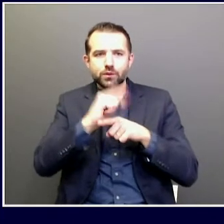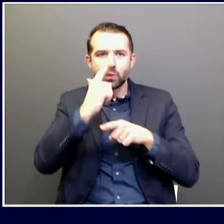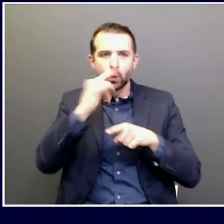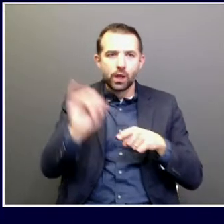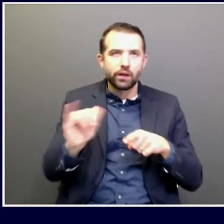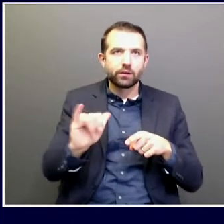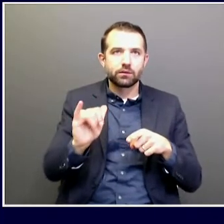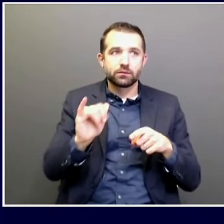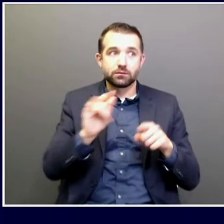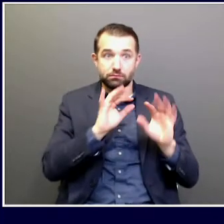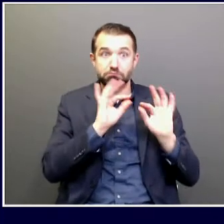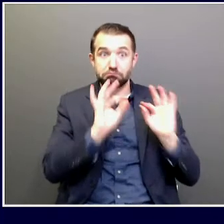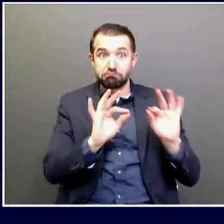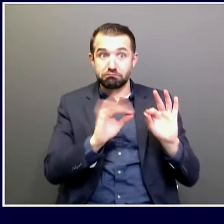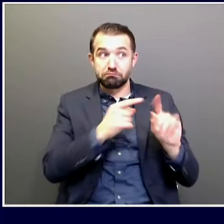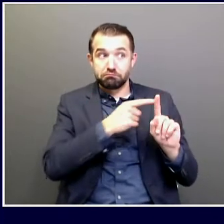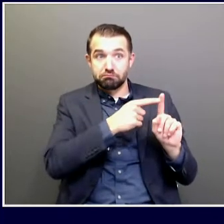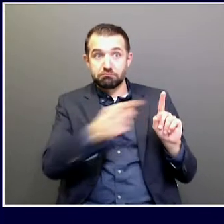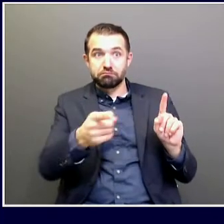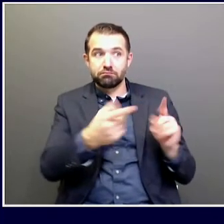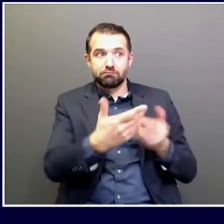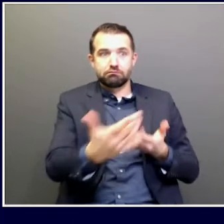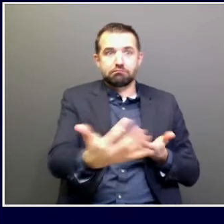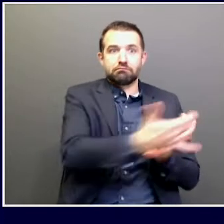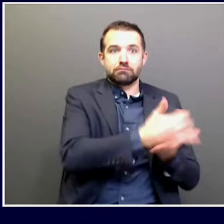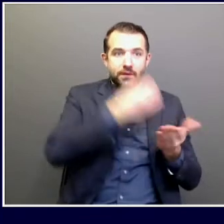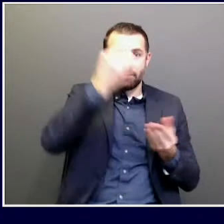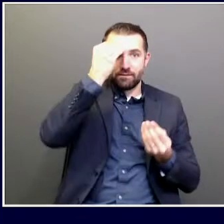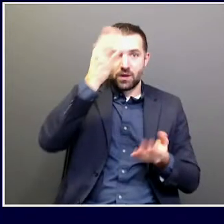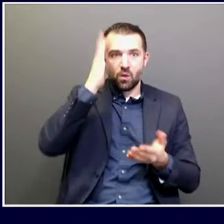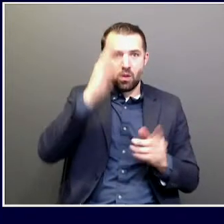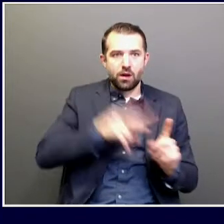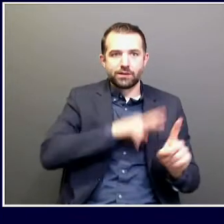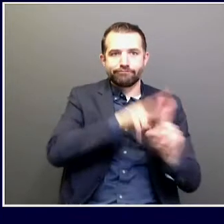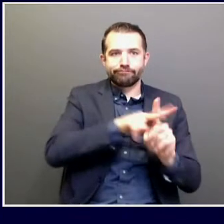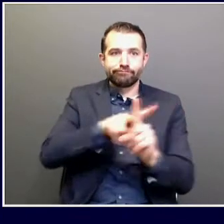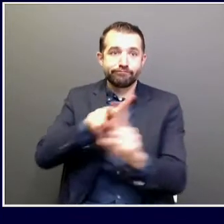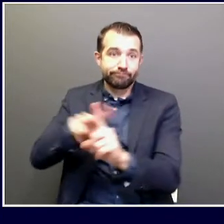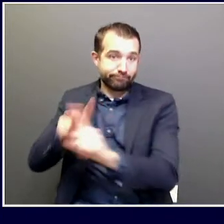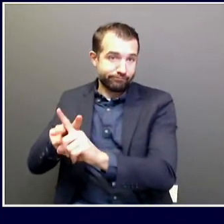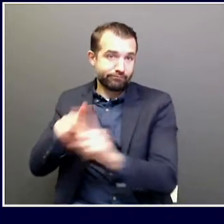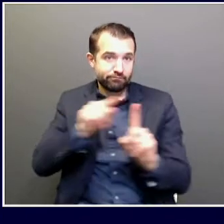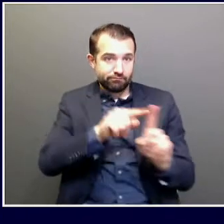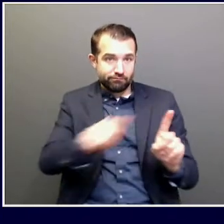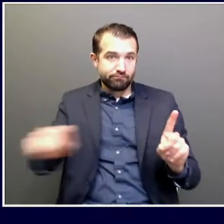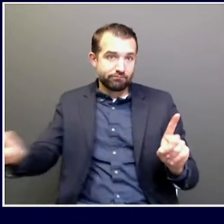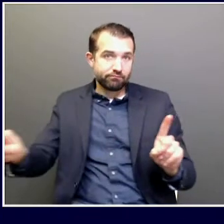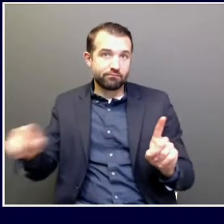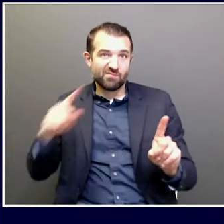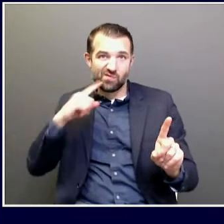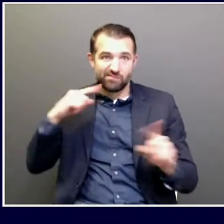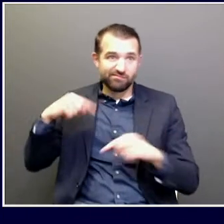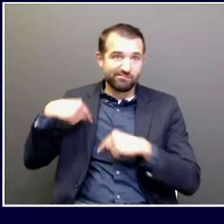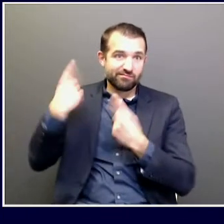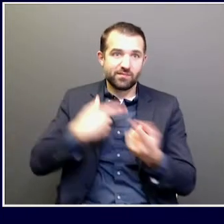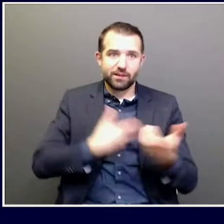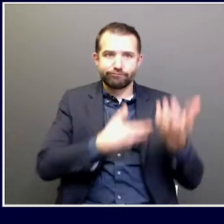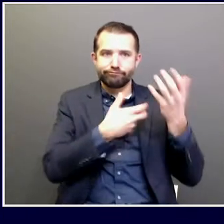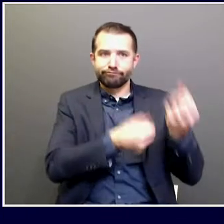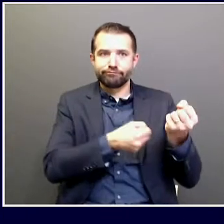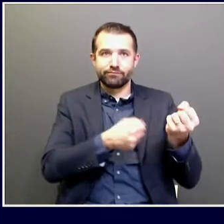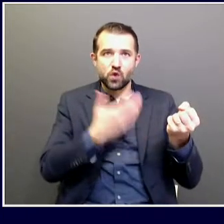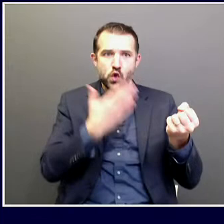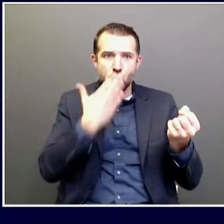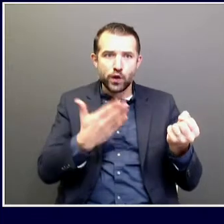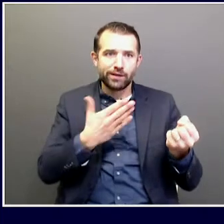and trustful and faithful in exercising whatever duties it takes to alleviate any kind of critical situation.